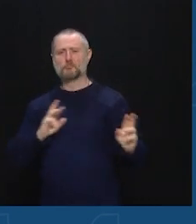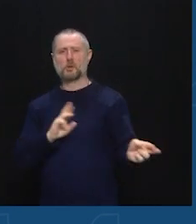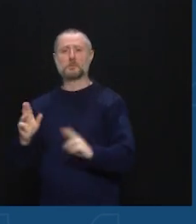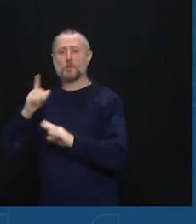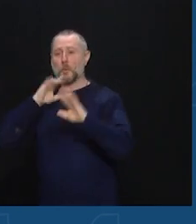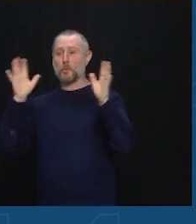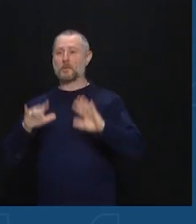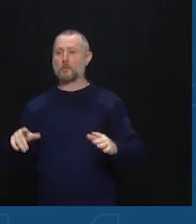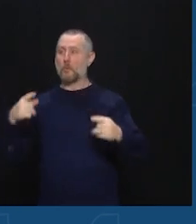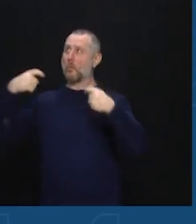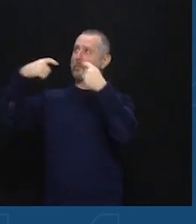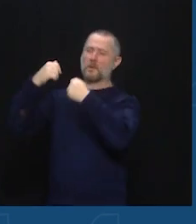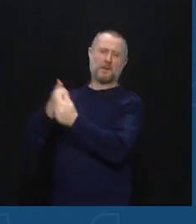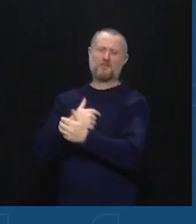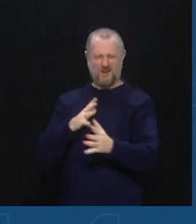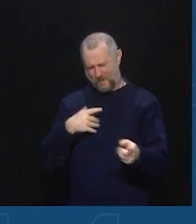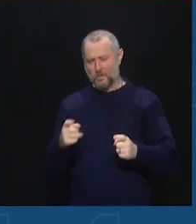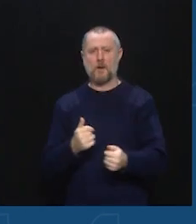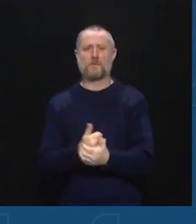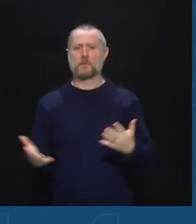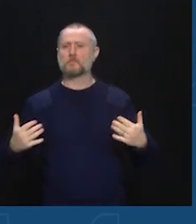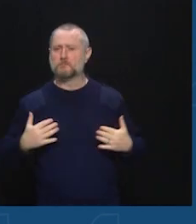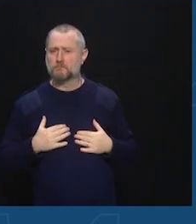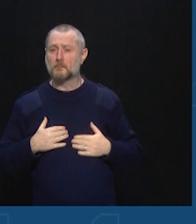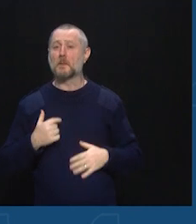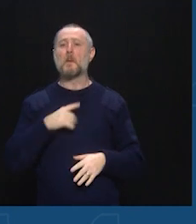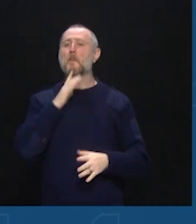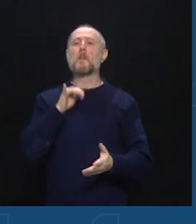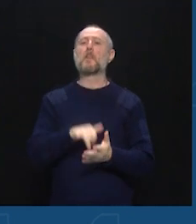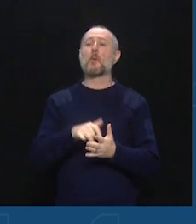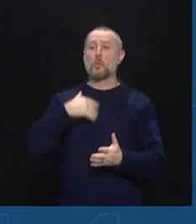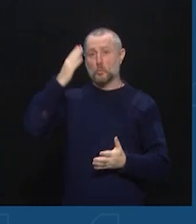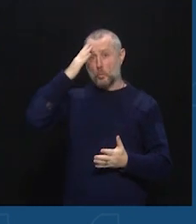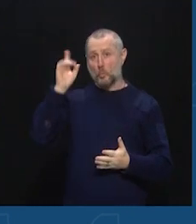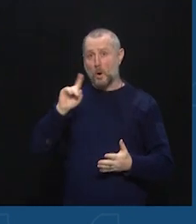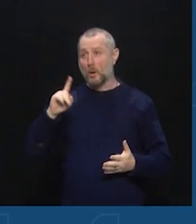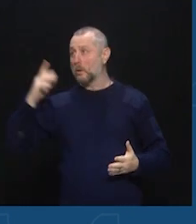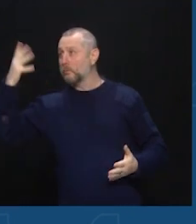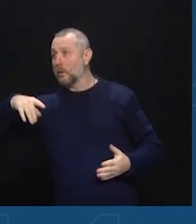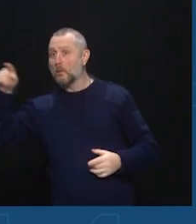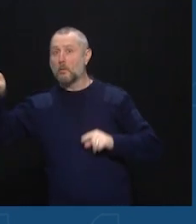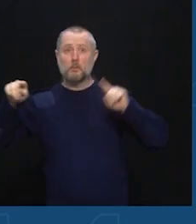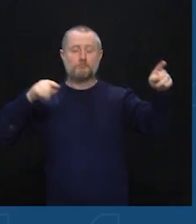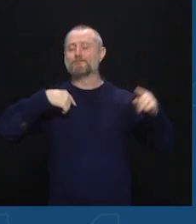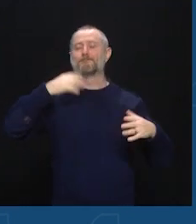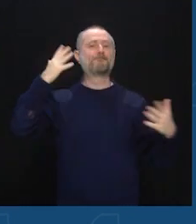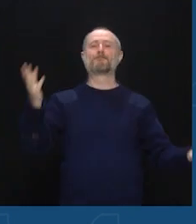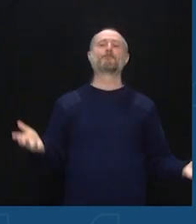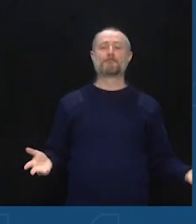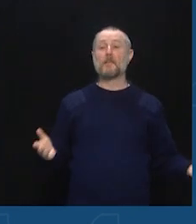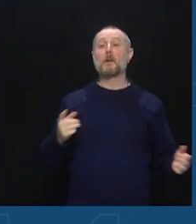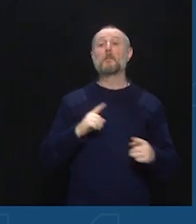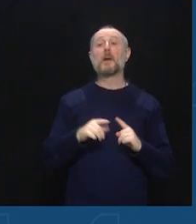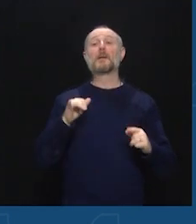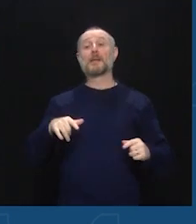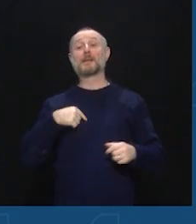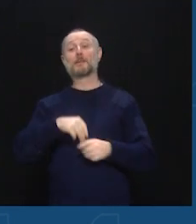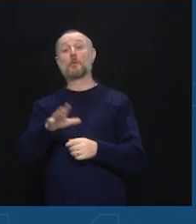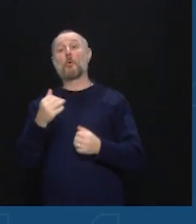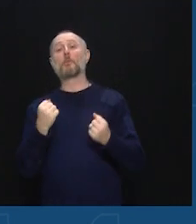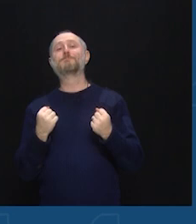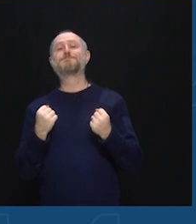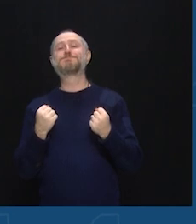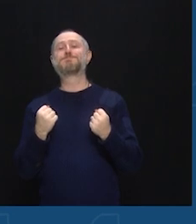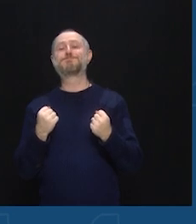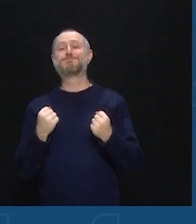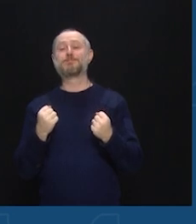cannot foresee, which limbs are going to come down when. And if you're in a vehicle and you're driving down a tree-lined street, you